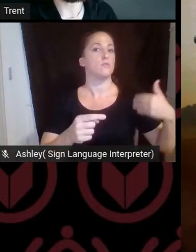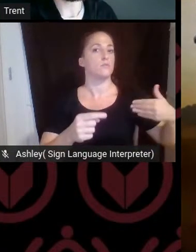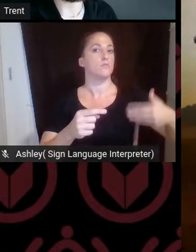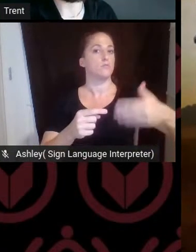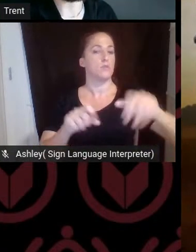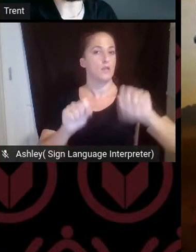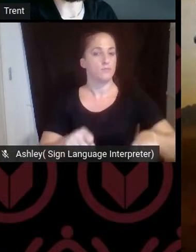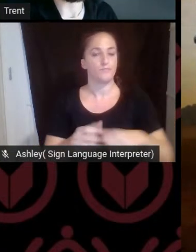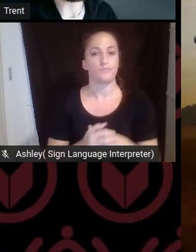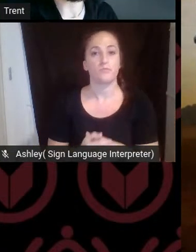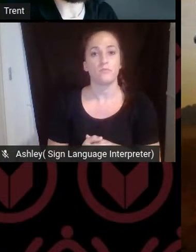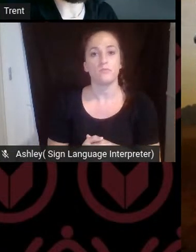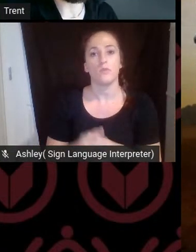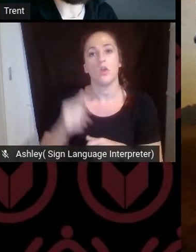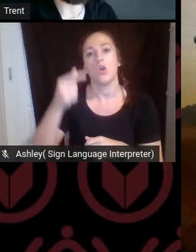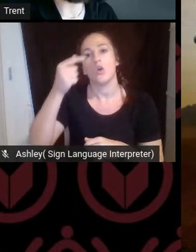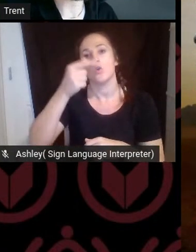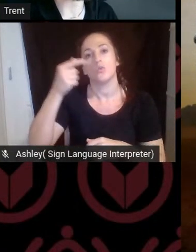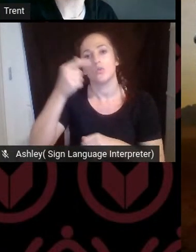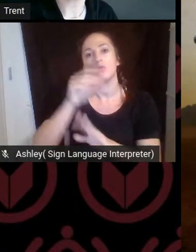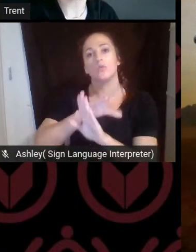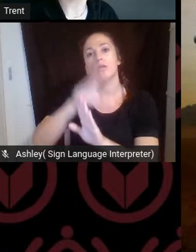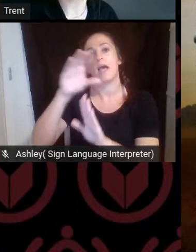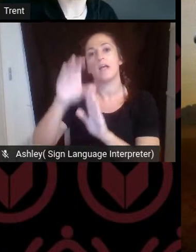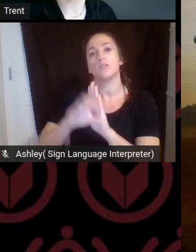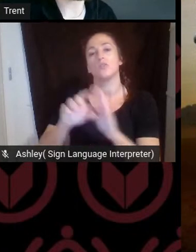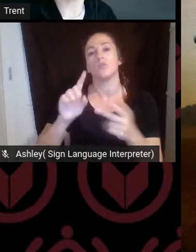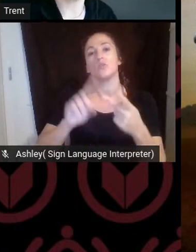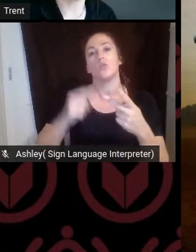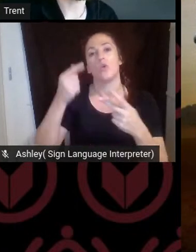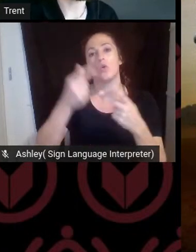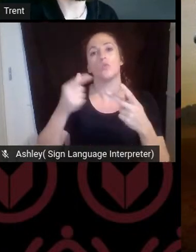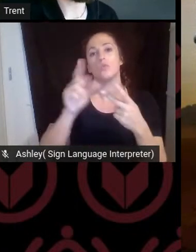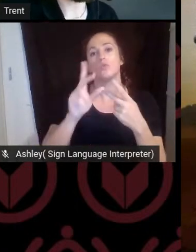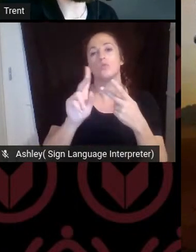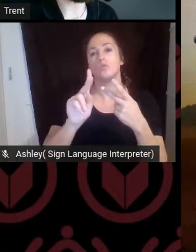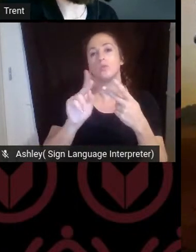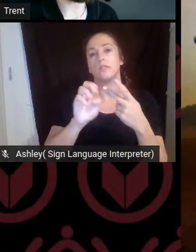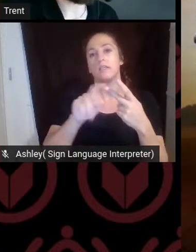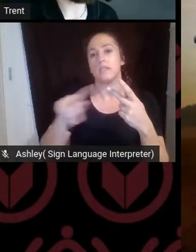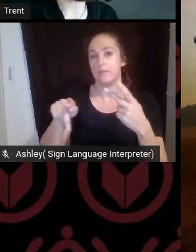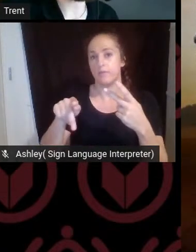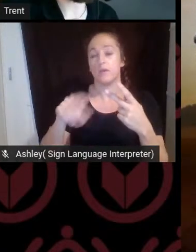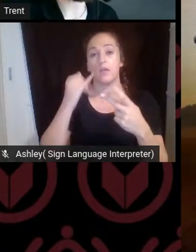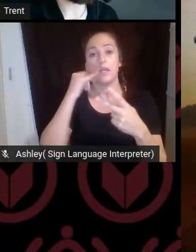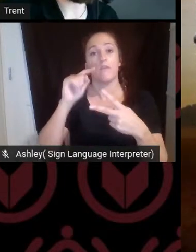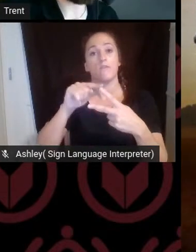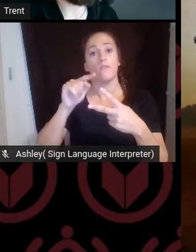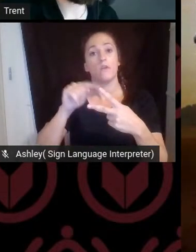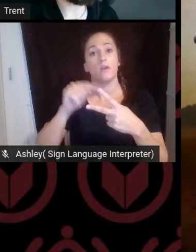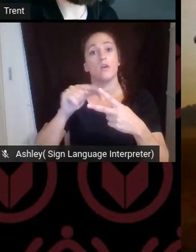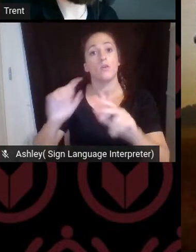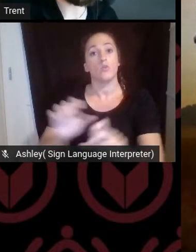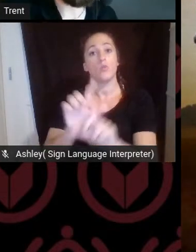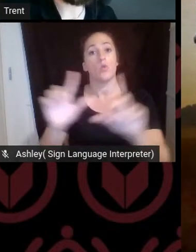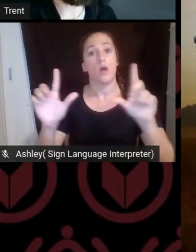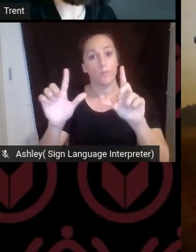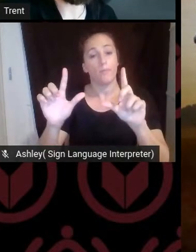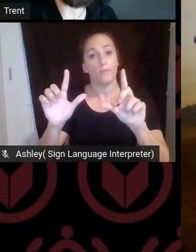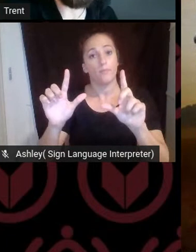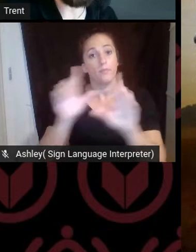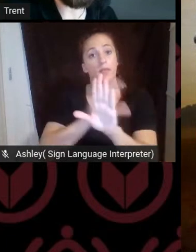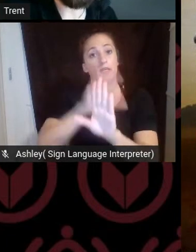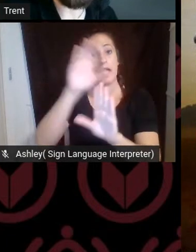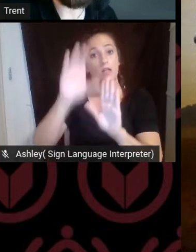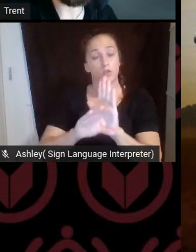Keep that you can. It's just kind of like a quick access. So if I click on my calendar, it will pull up everything that I've got going on today. And you might see